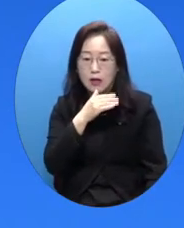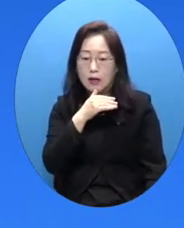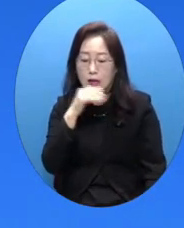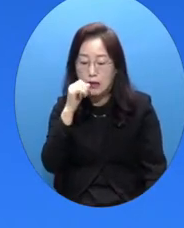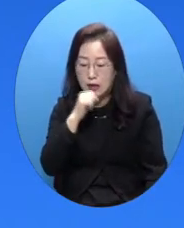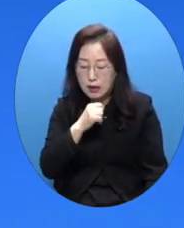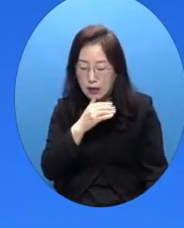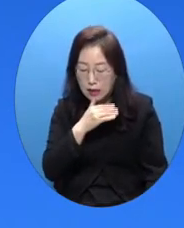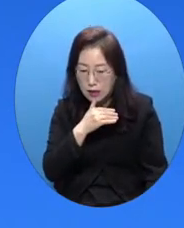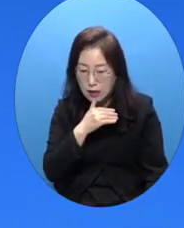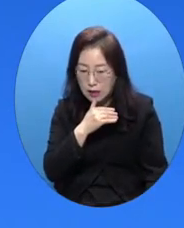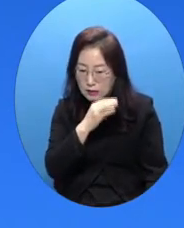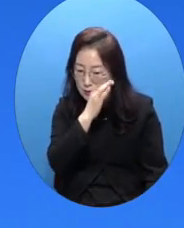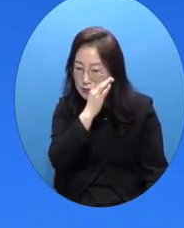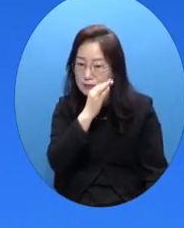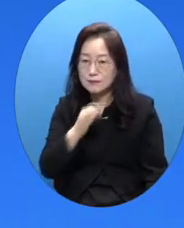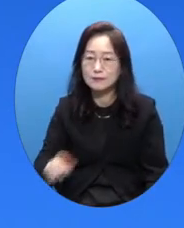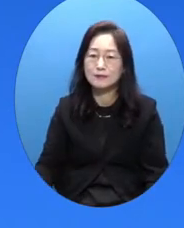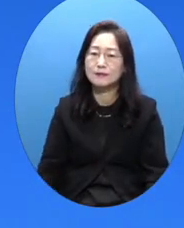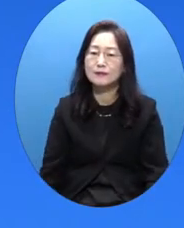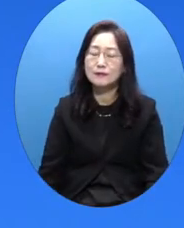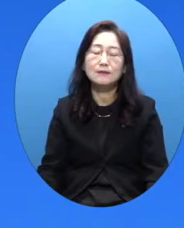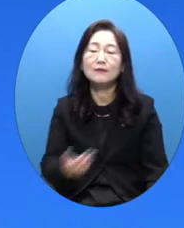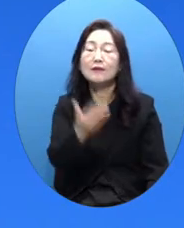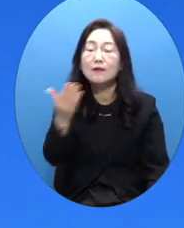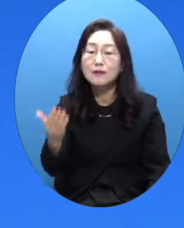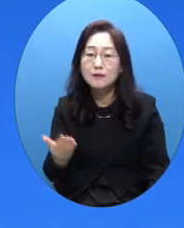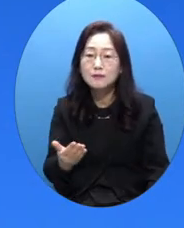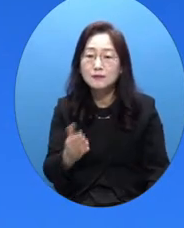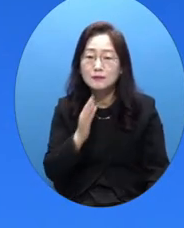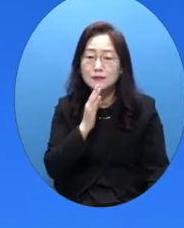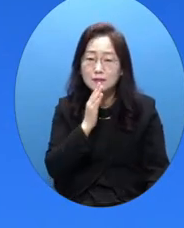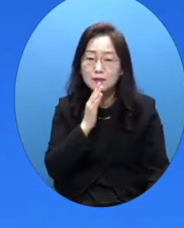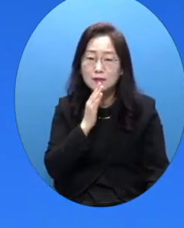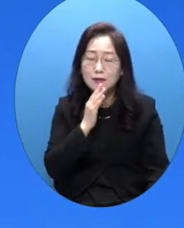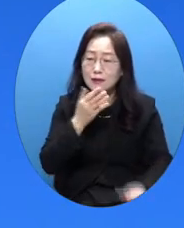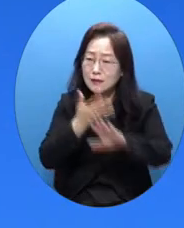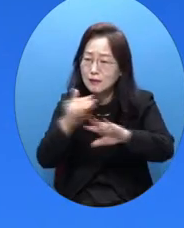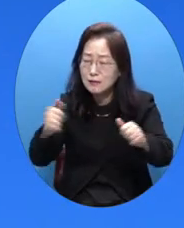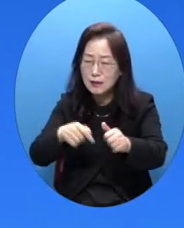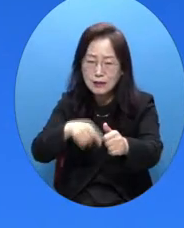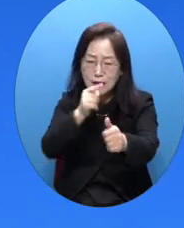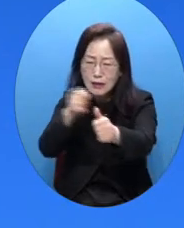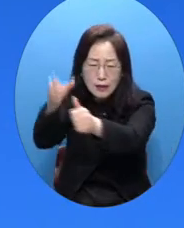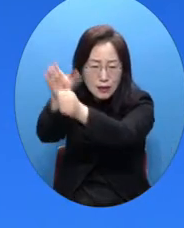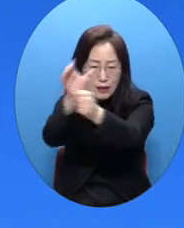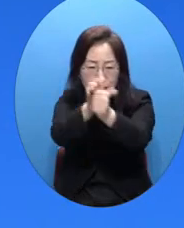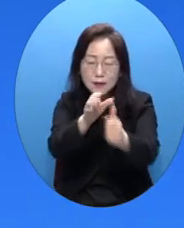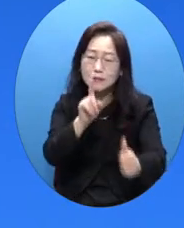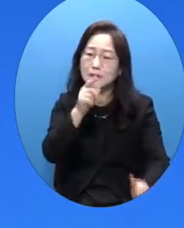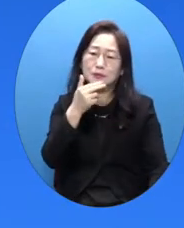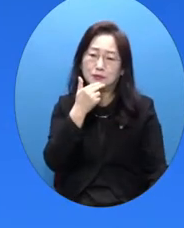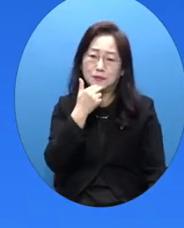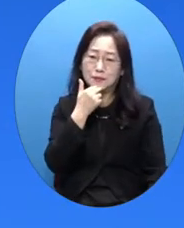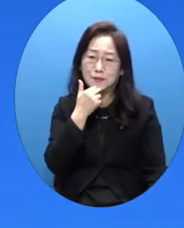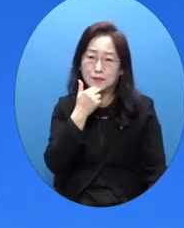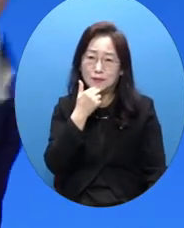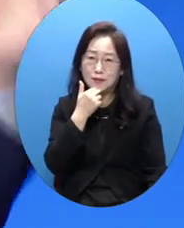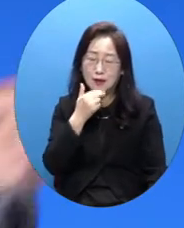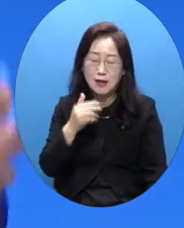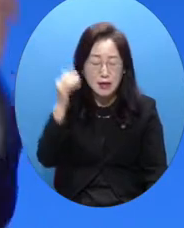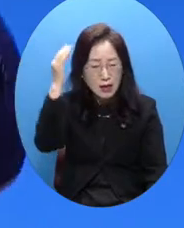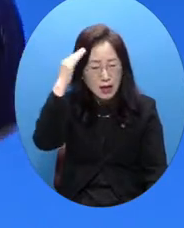place in Egypt in Israel and I found out that he supports the bill of